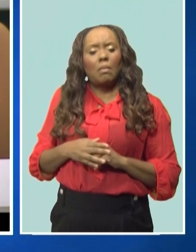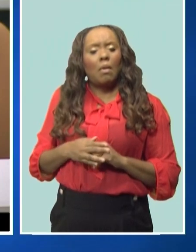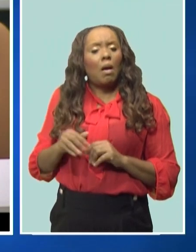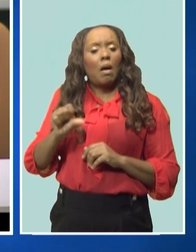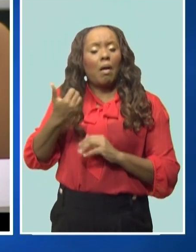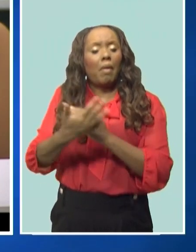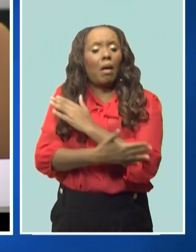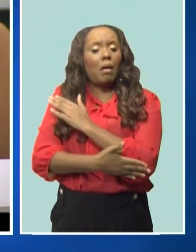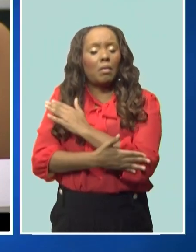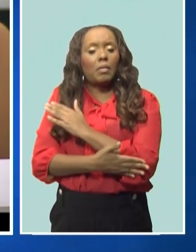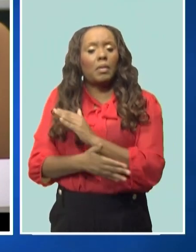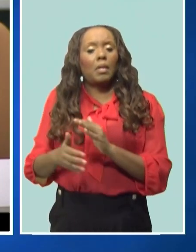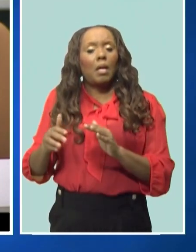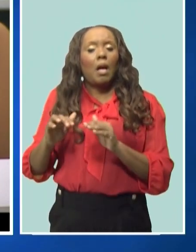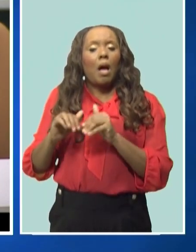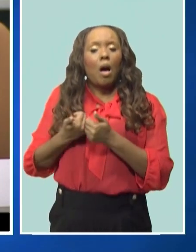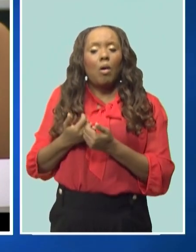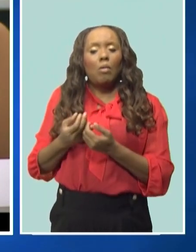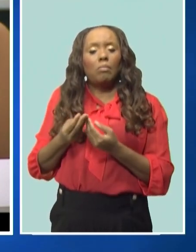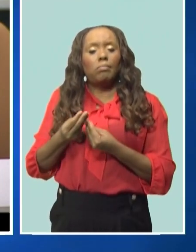of persons with disabilities.